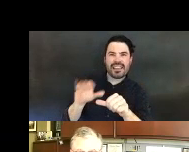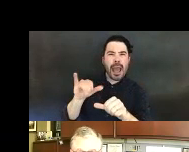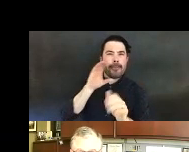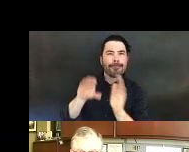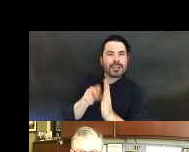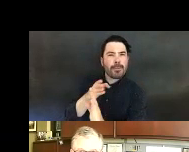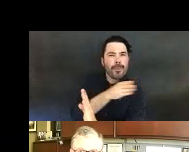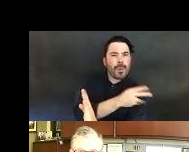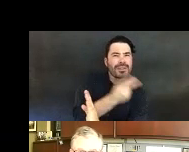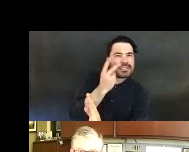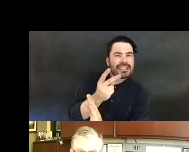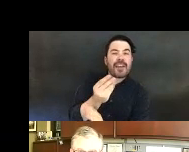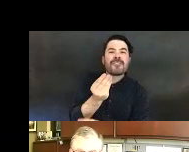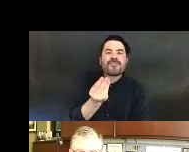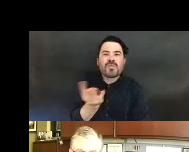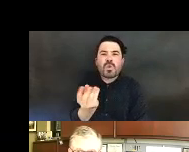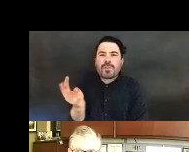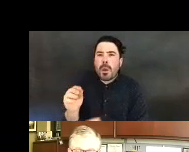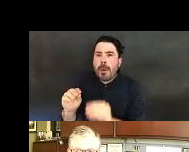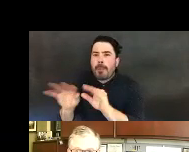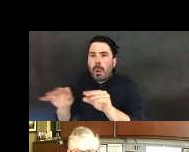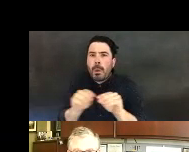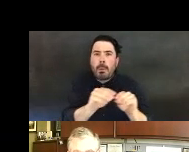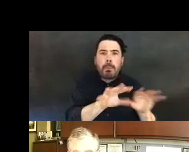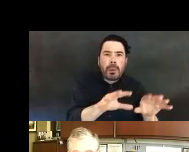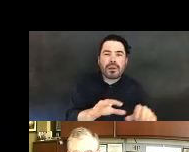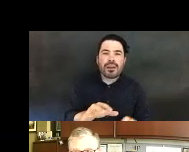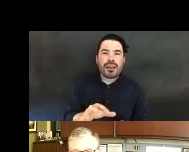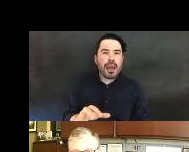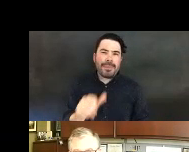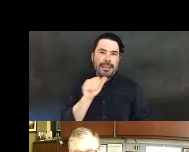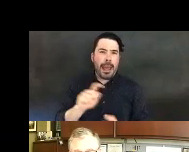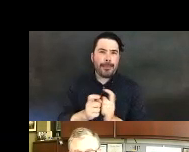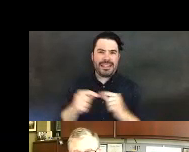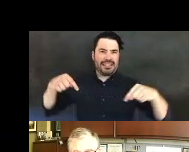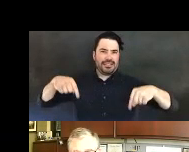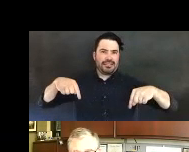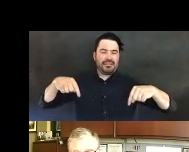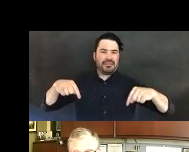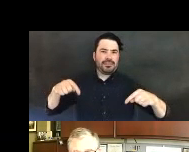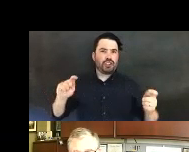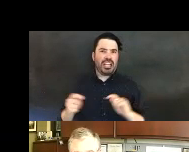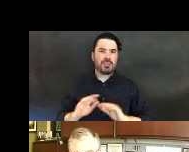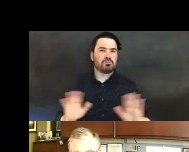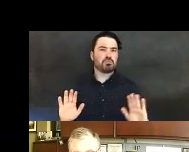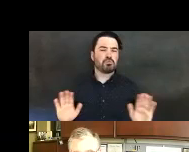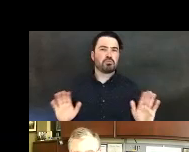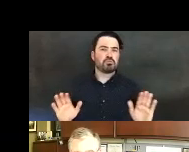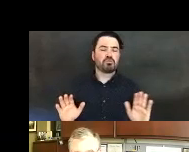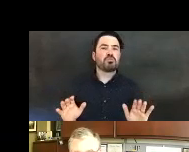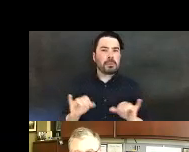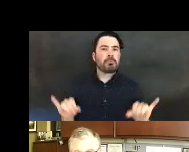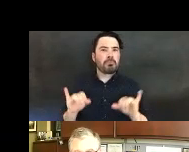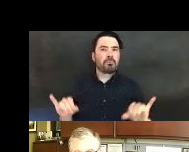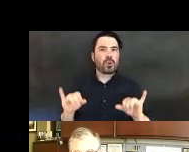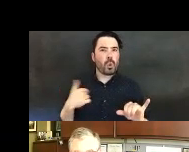few cluster outbreaks, but none of those have required us to manage our capacity in any different way. And then we're always planning and